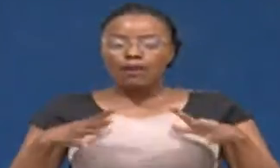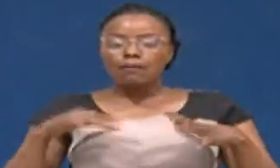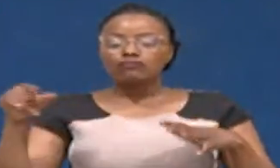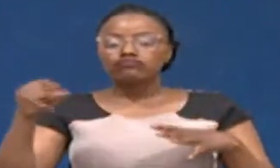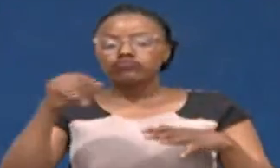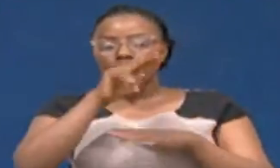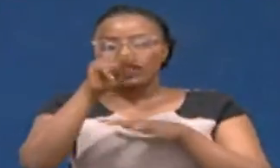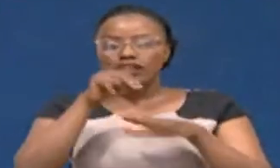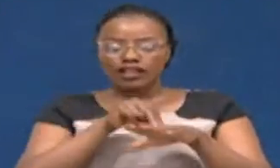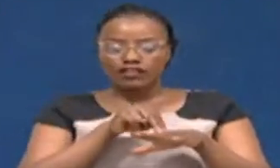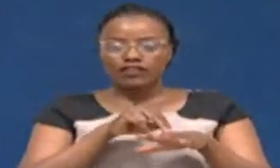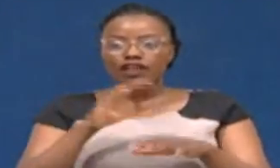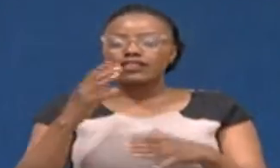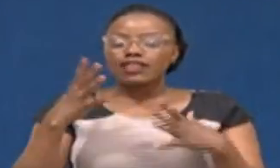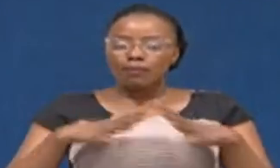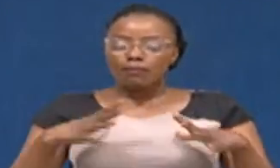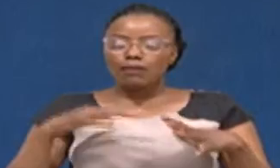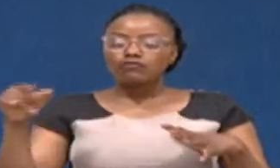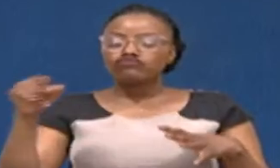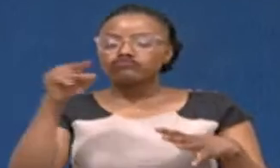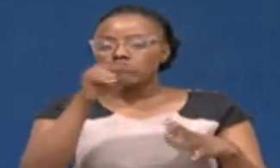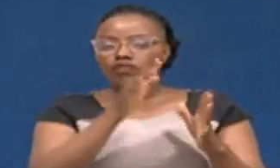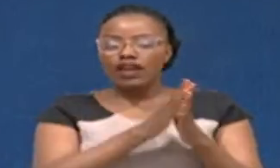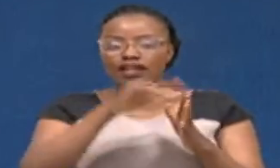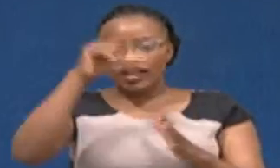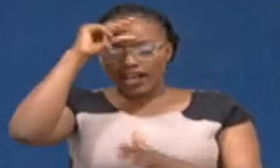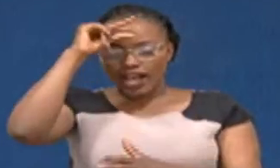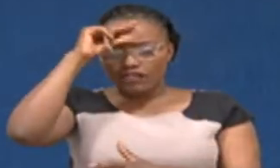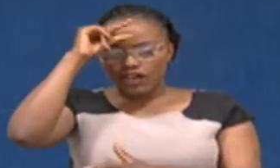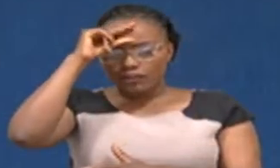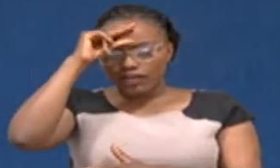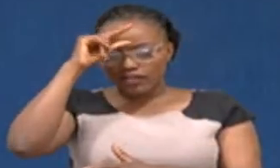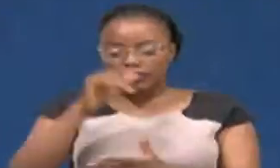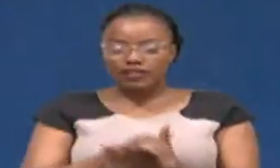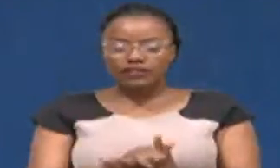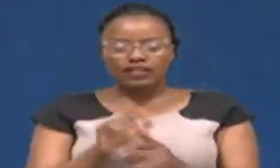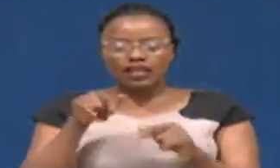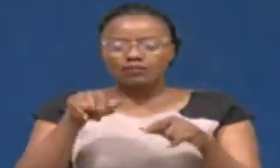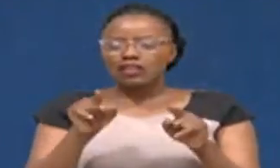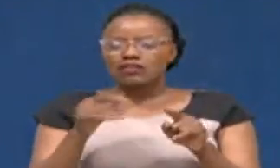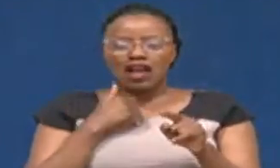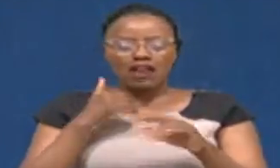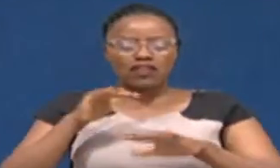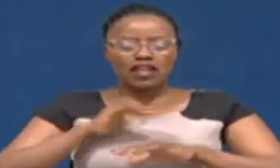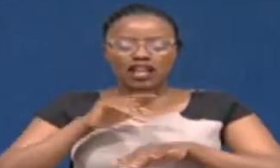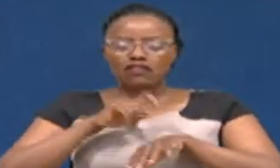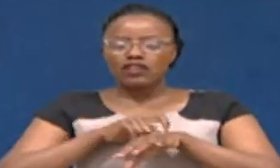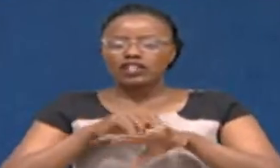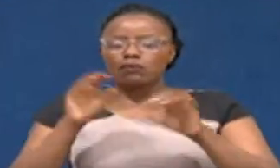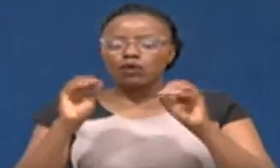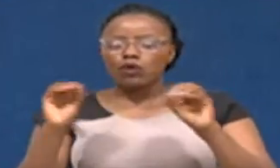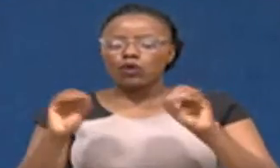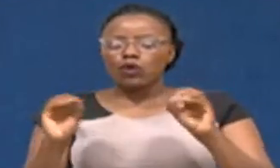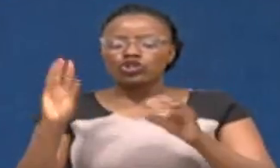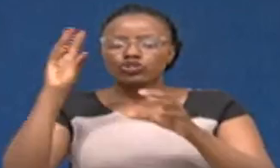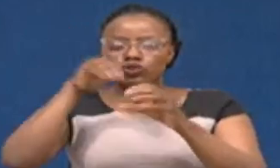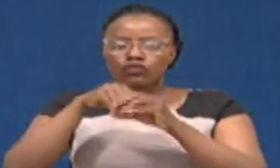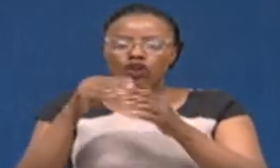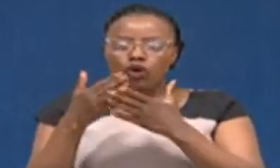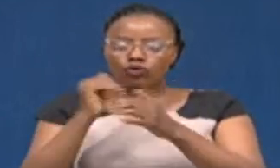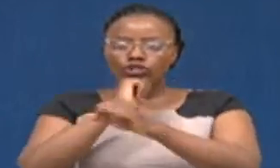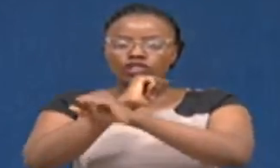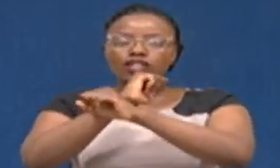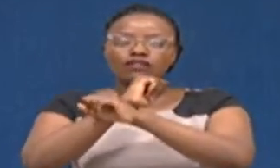in this nation, the citizens and the governments, do not take enough time to invest on